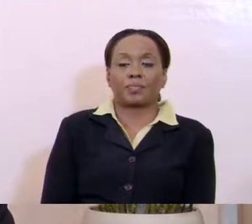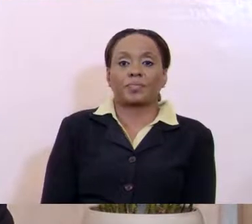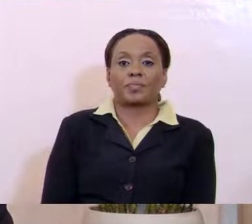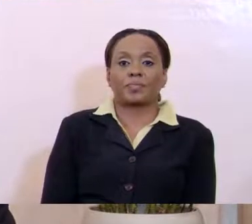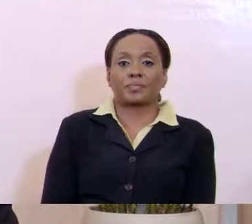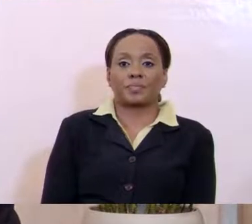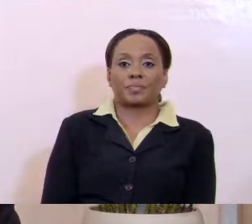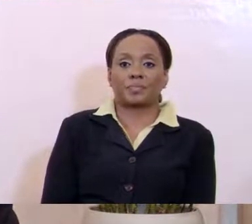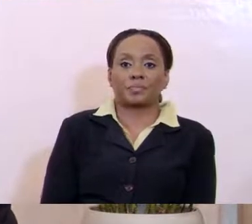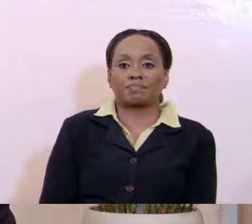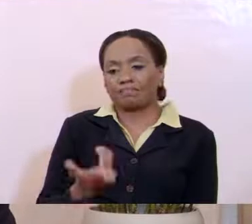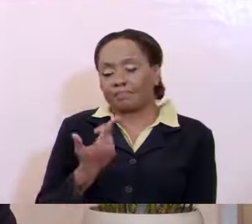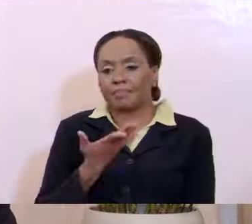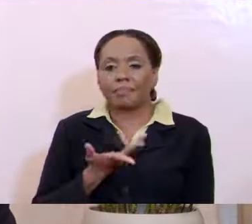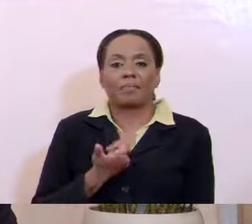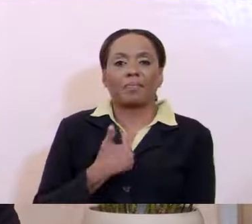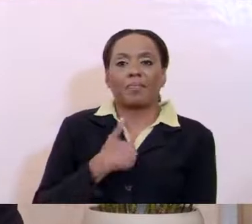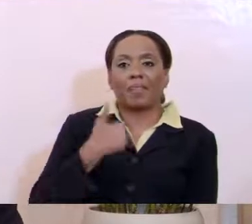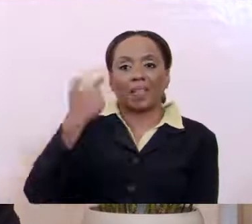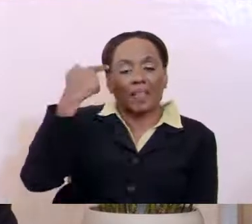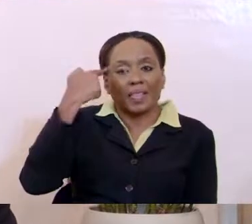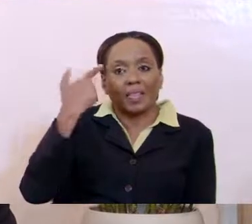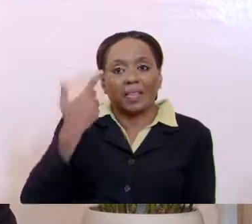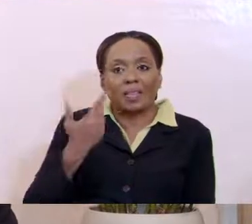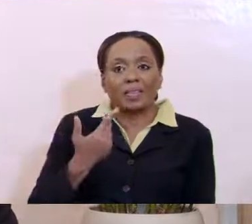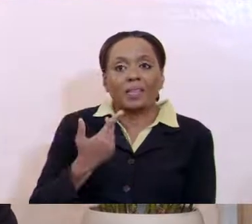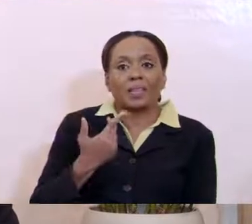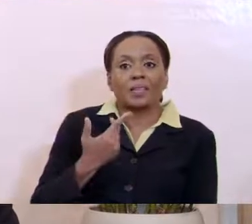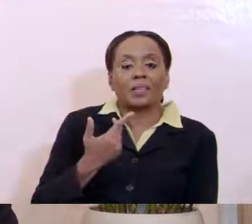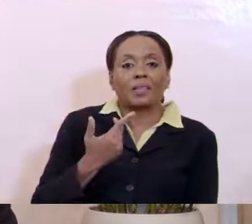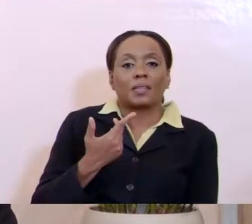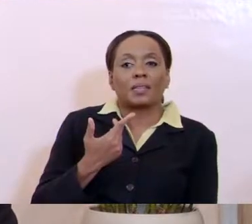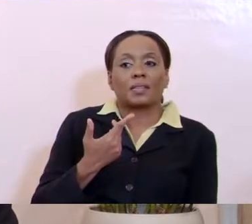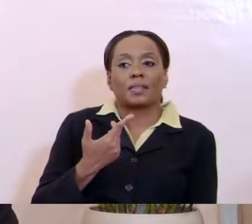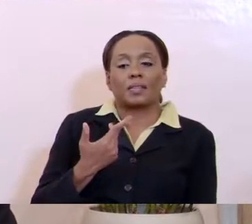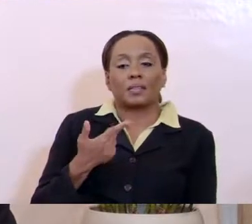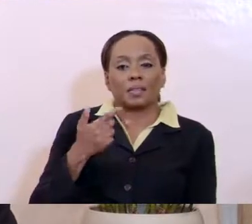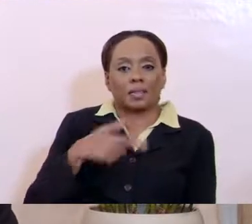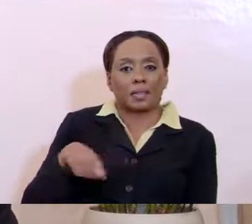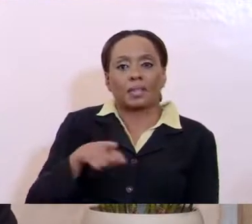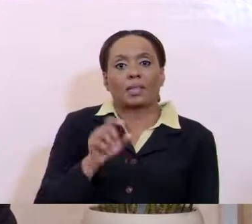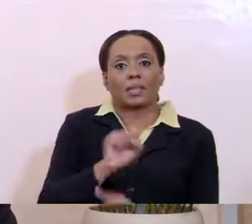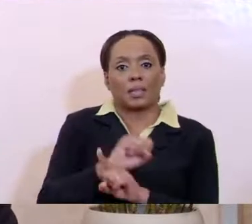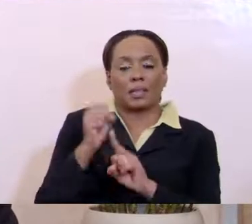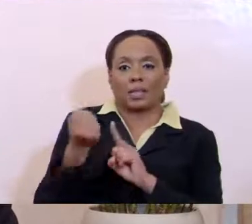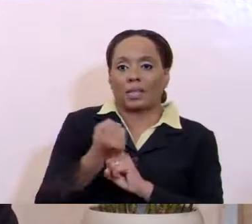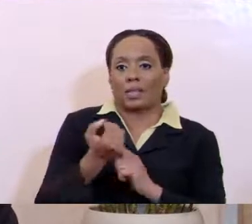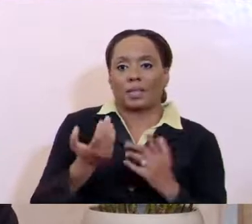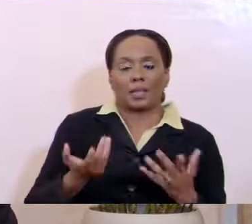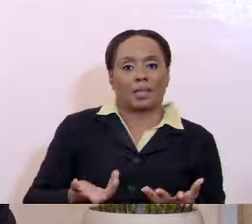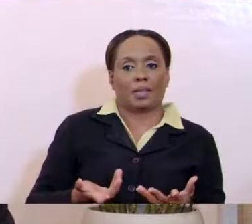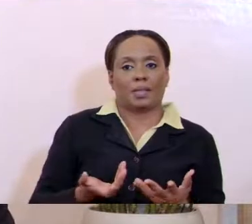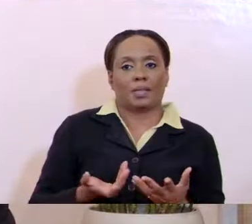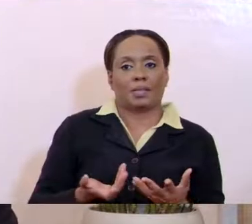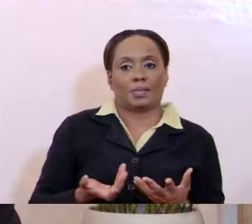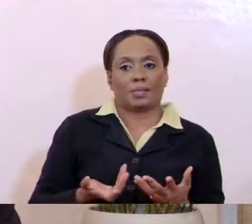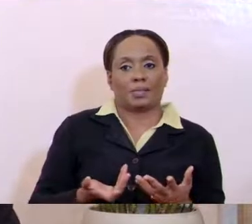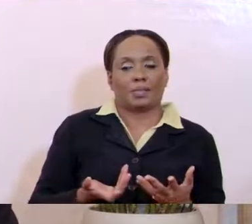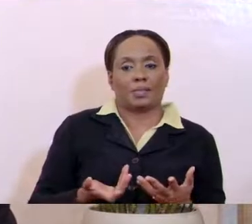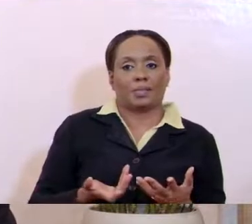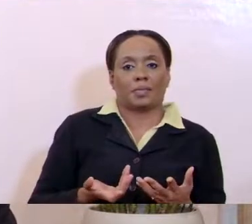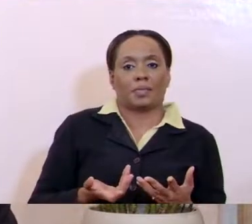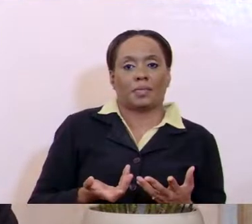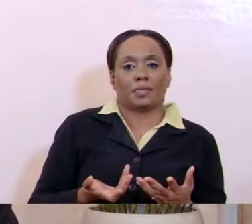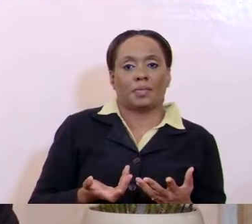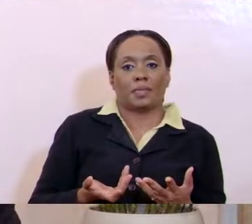I think that in many of these fora, I've reiterated the basis on which our doctrine